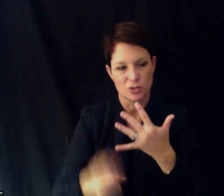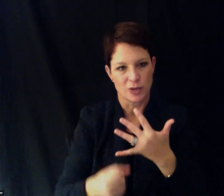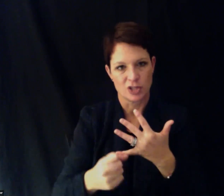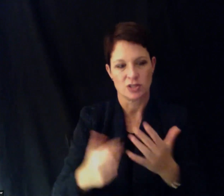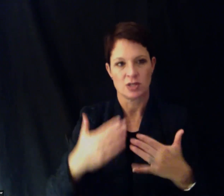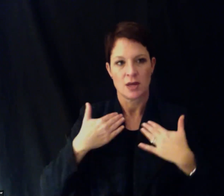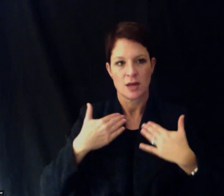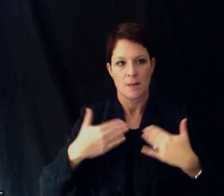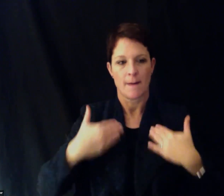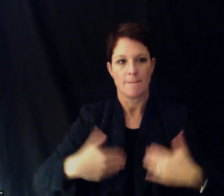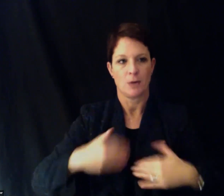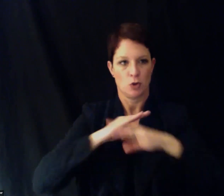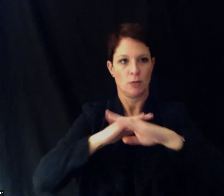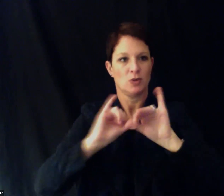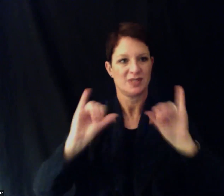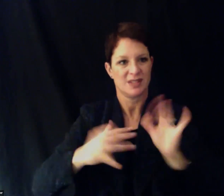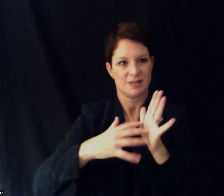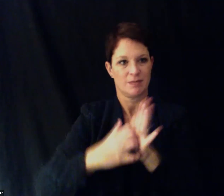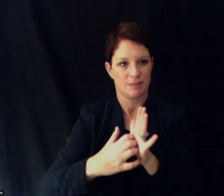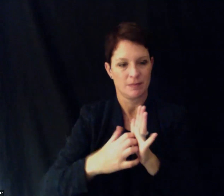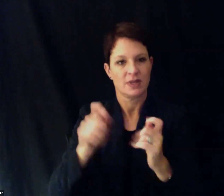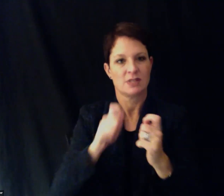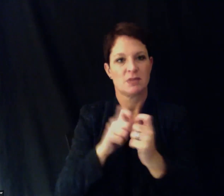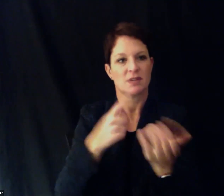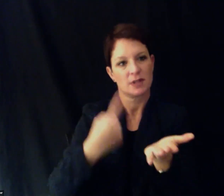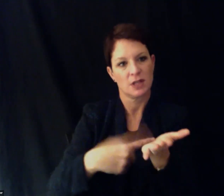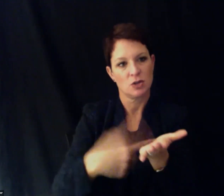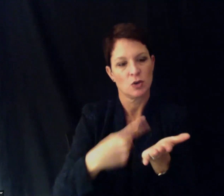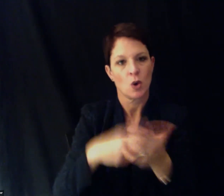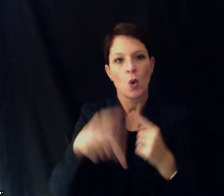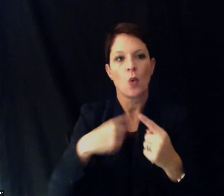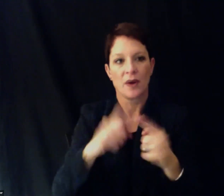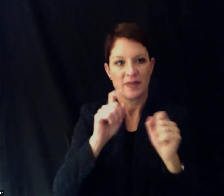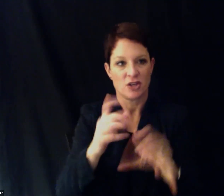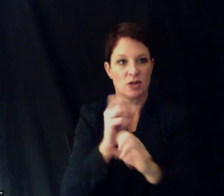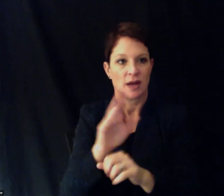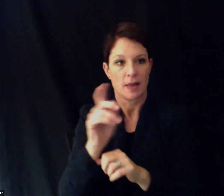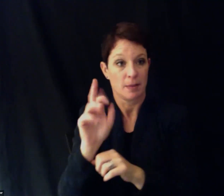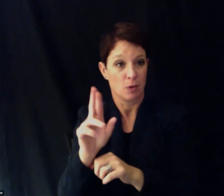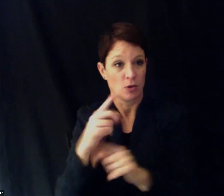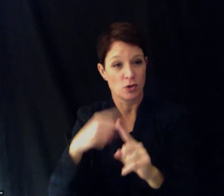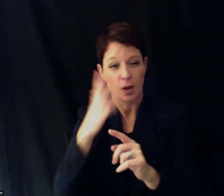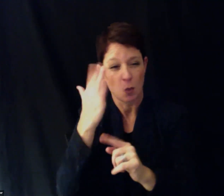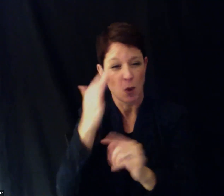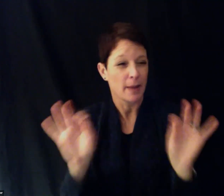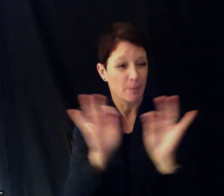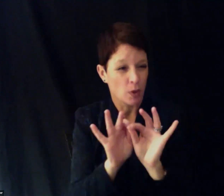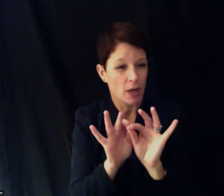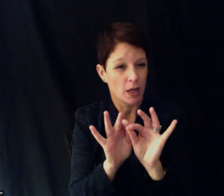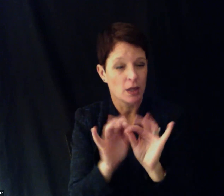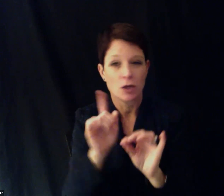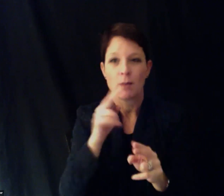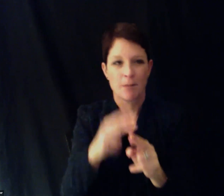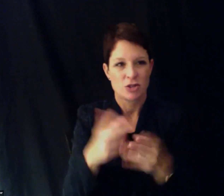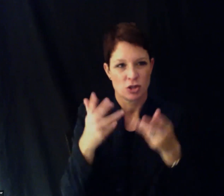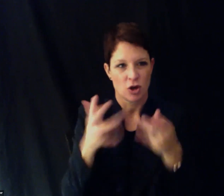immunocompromised, kind of specifically addressing when they should be getting the booster shots and why it's important. Again, I think you mentioned it at the